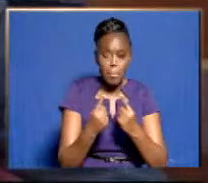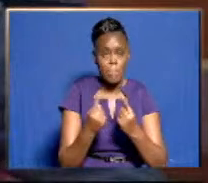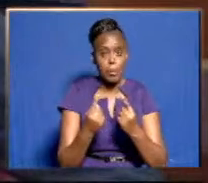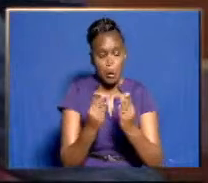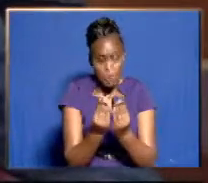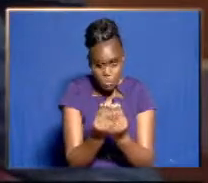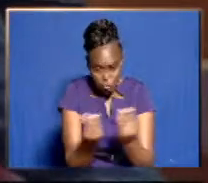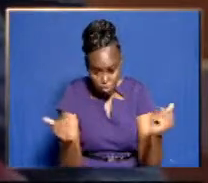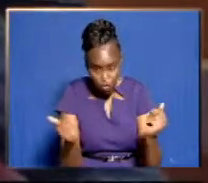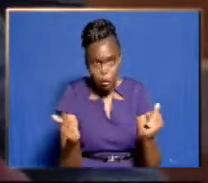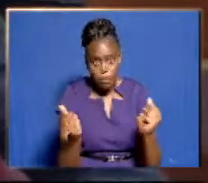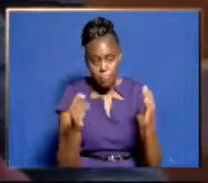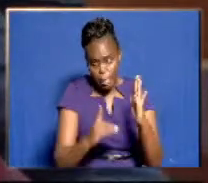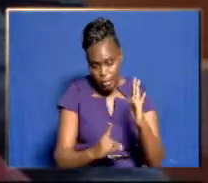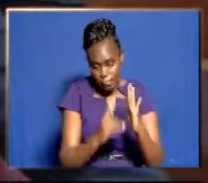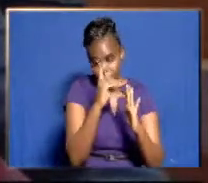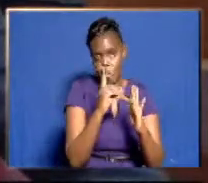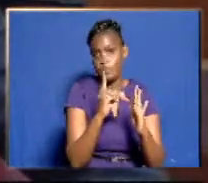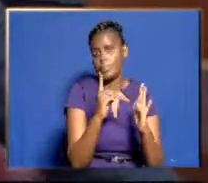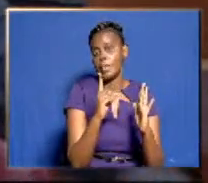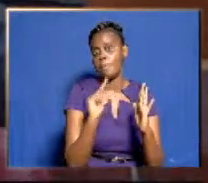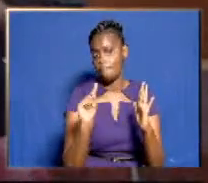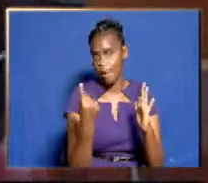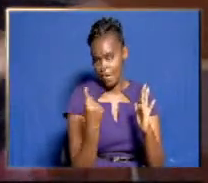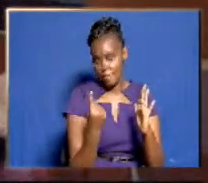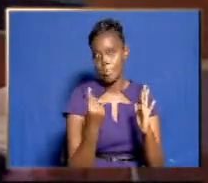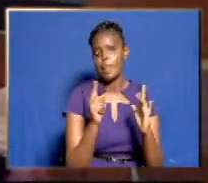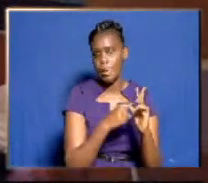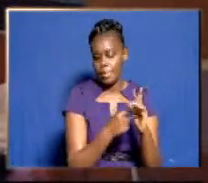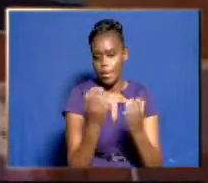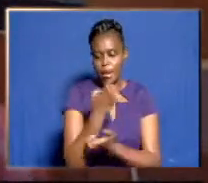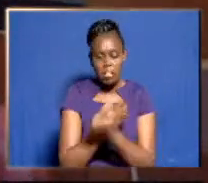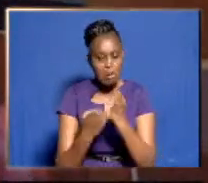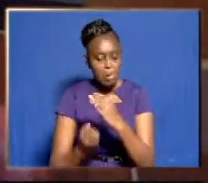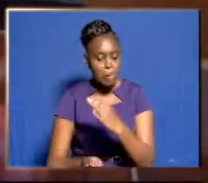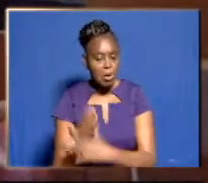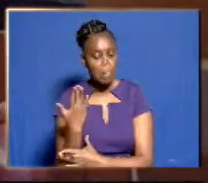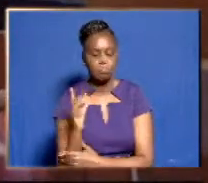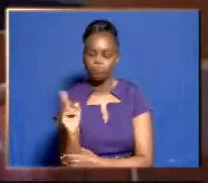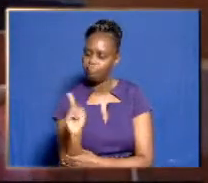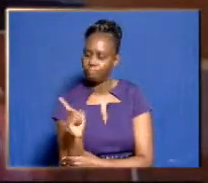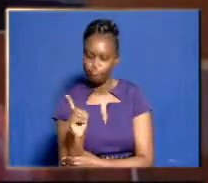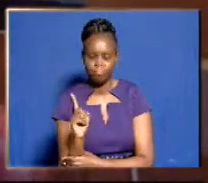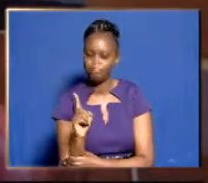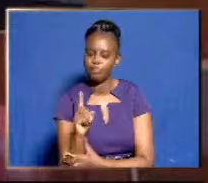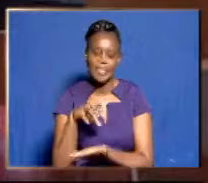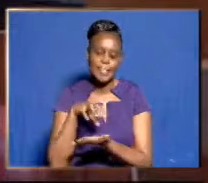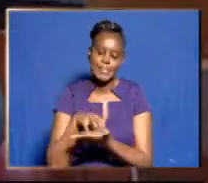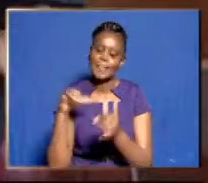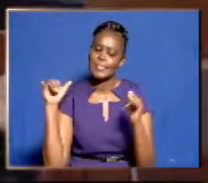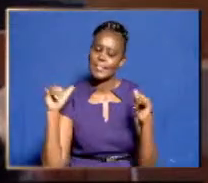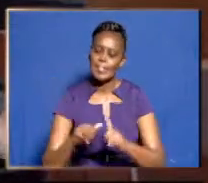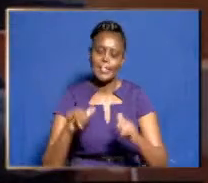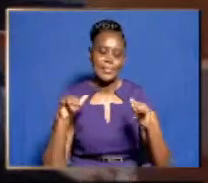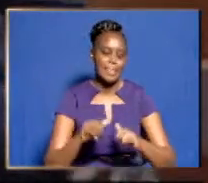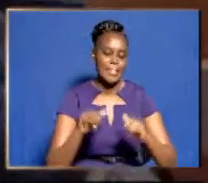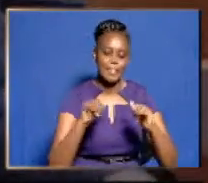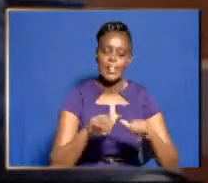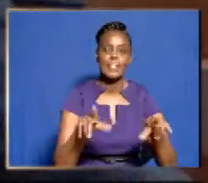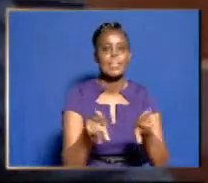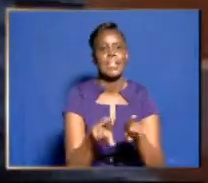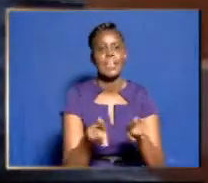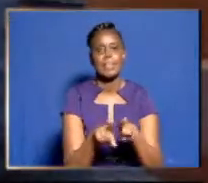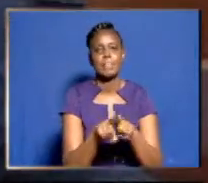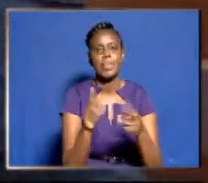address the matter of development, Honorable Speaker, then the economy will not grow. The cake will remain the same and will not be able to share that bigger cake.